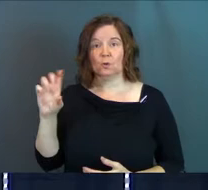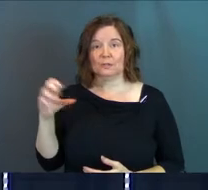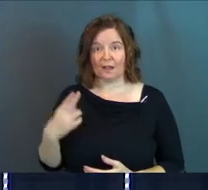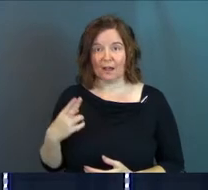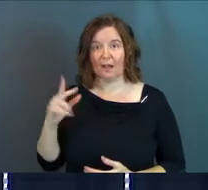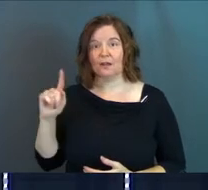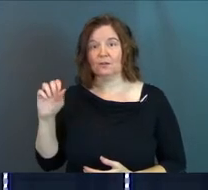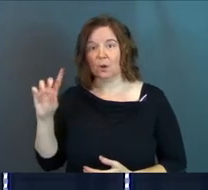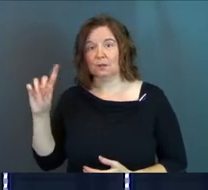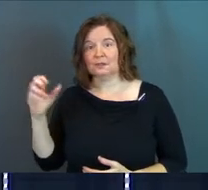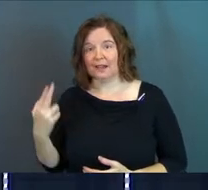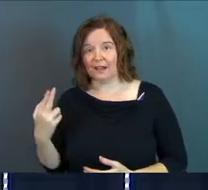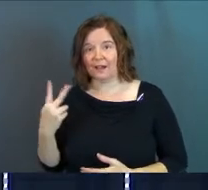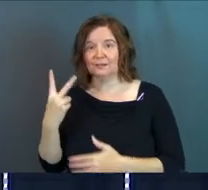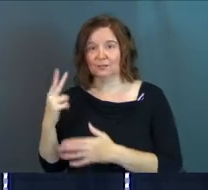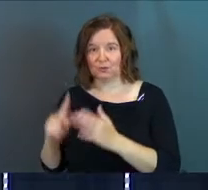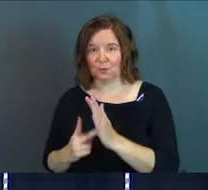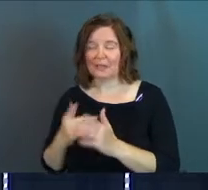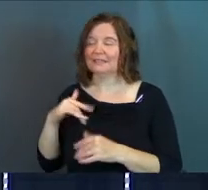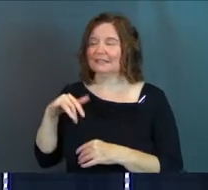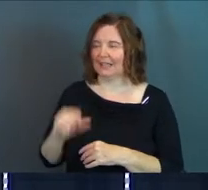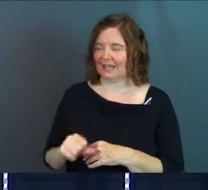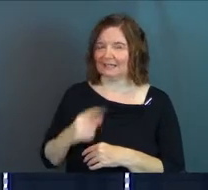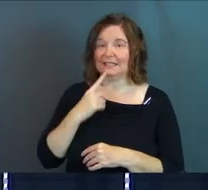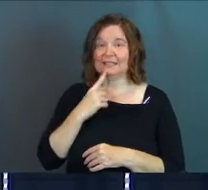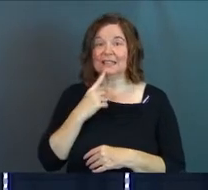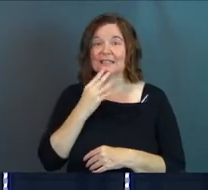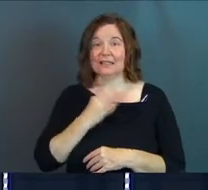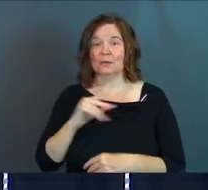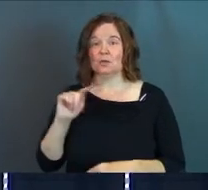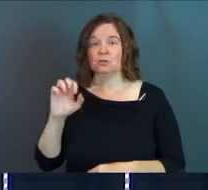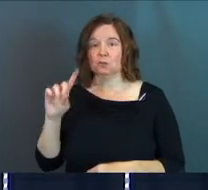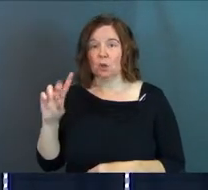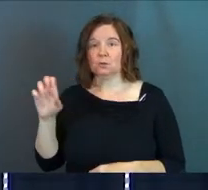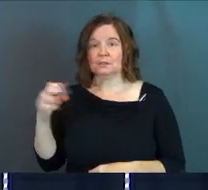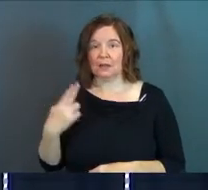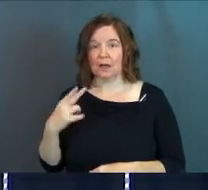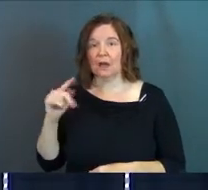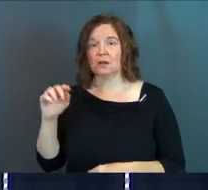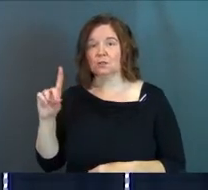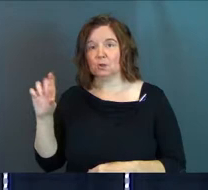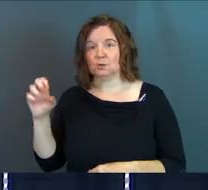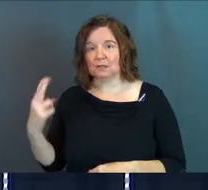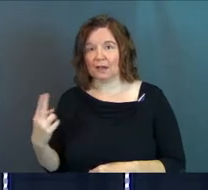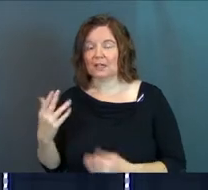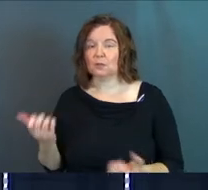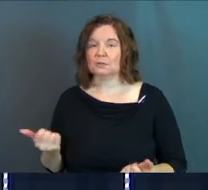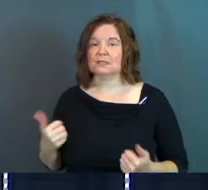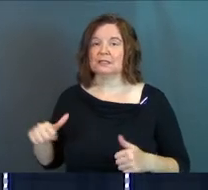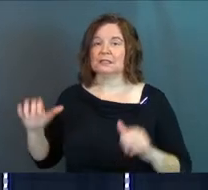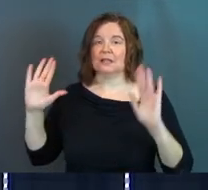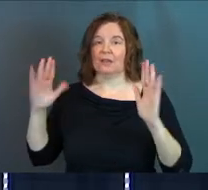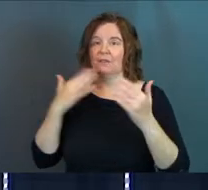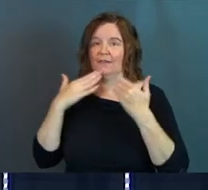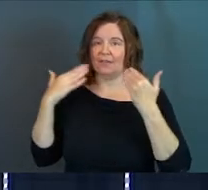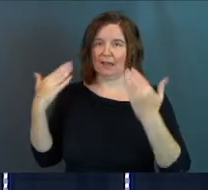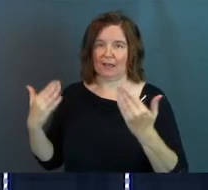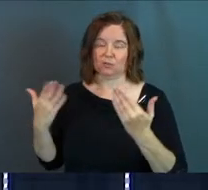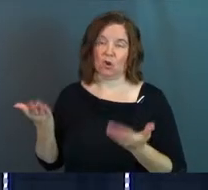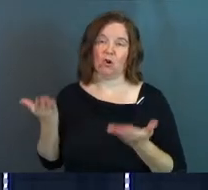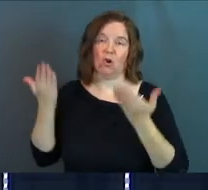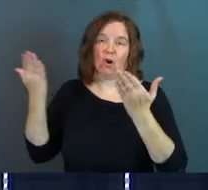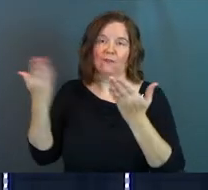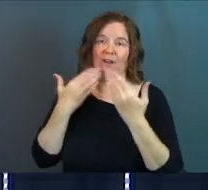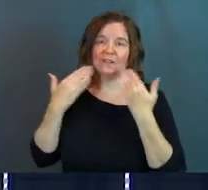was. In the Hebrew, it just says todah, todah. It was a sacrifice of thanks or an offering of thanks. And we're going to get into